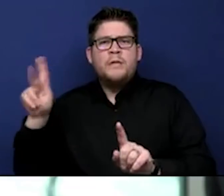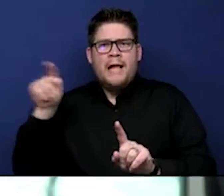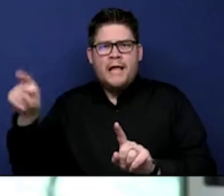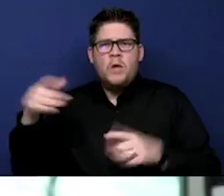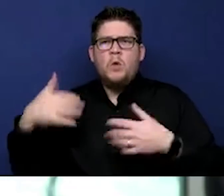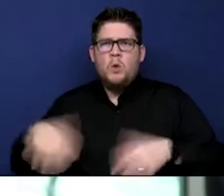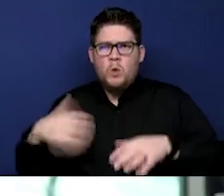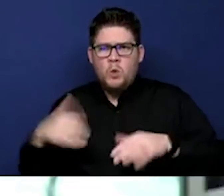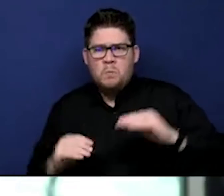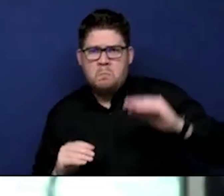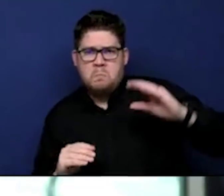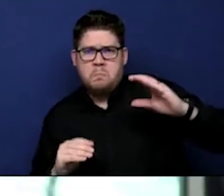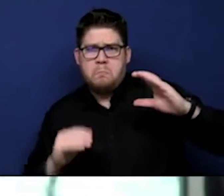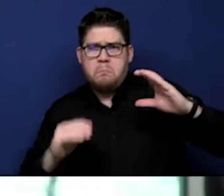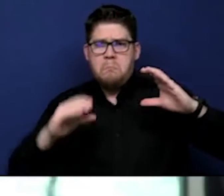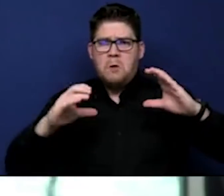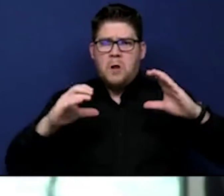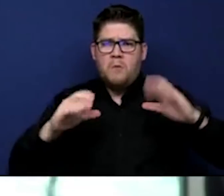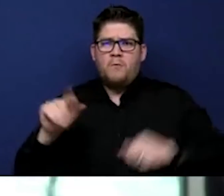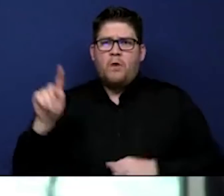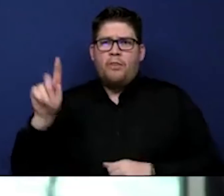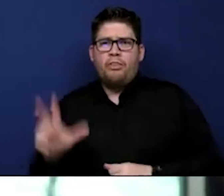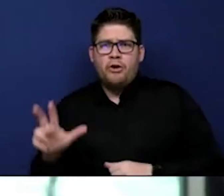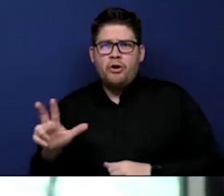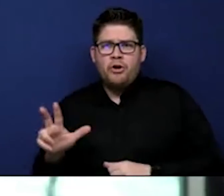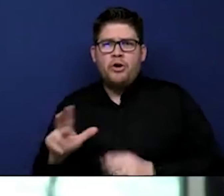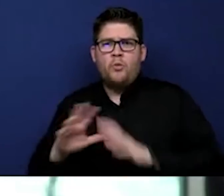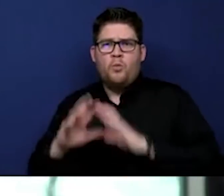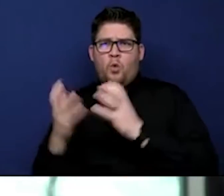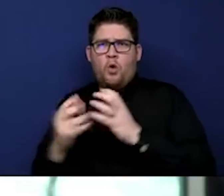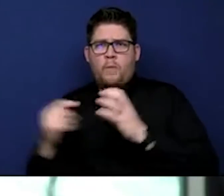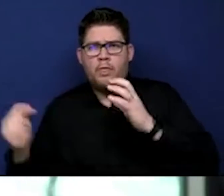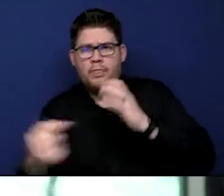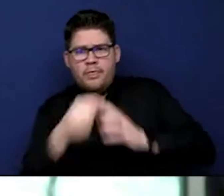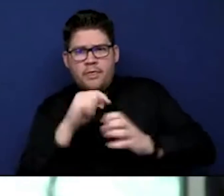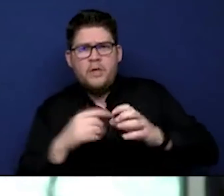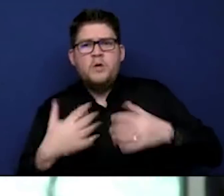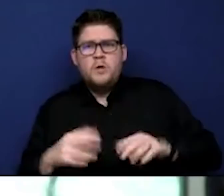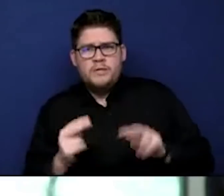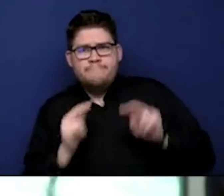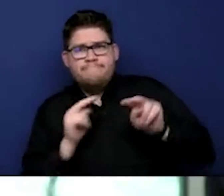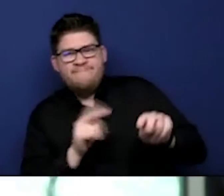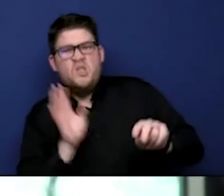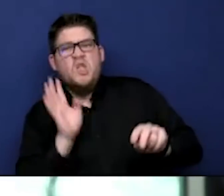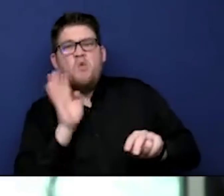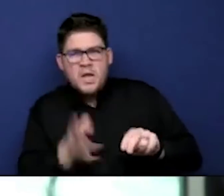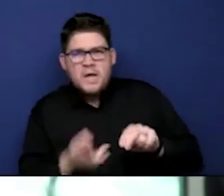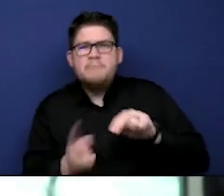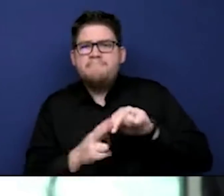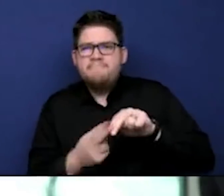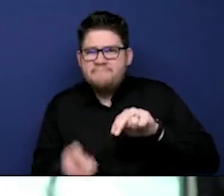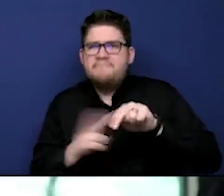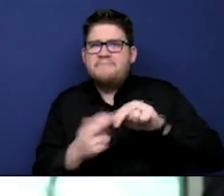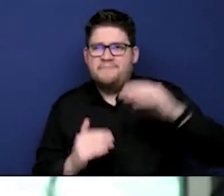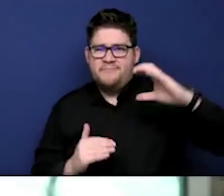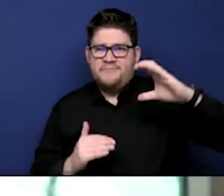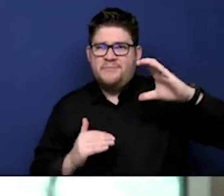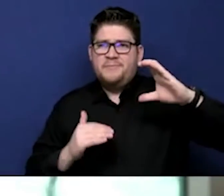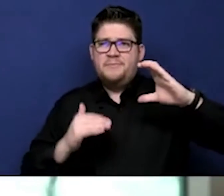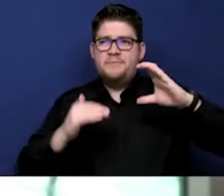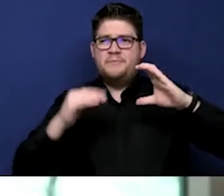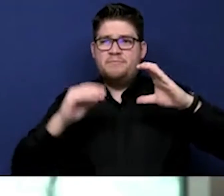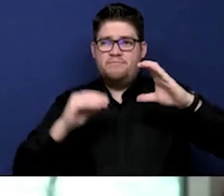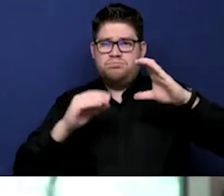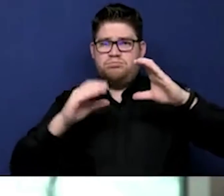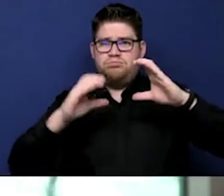to increase. And we know we've seen that happen, that when it gets that competitive advantage, it can spread more easily. It's